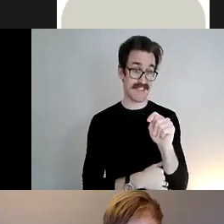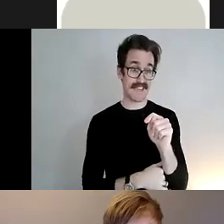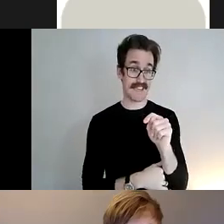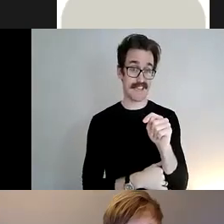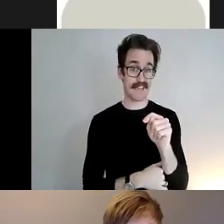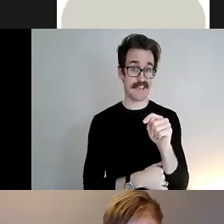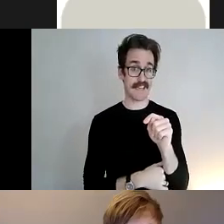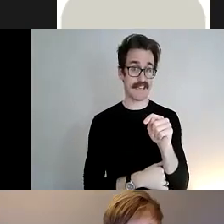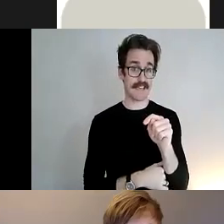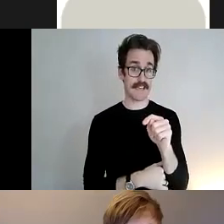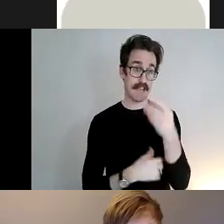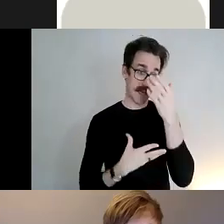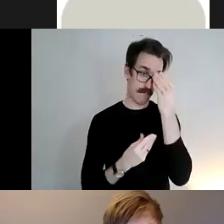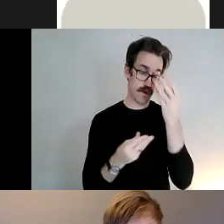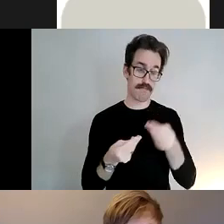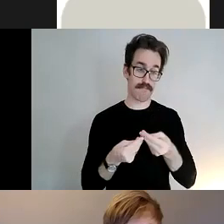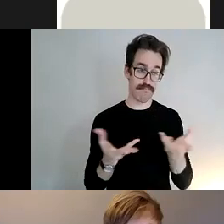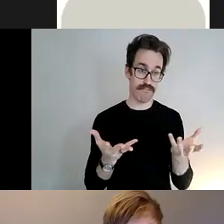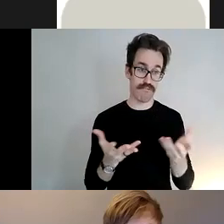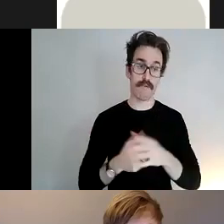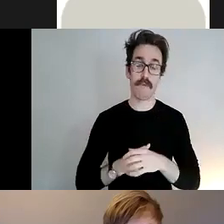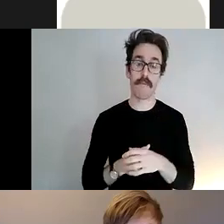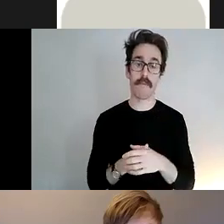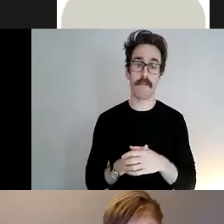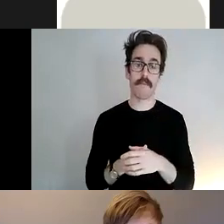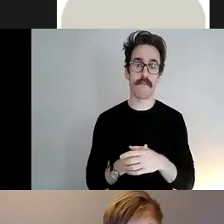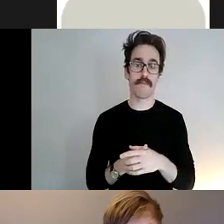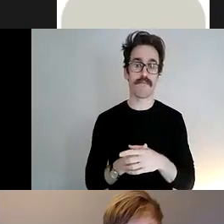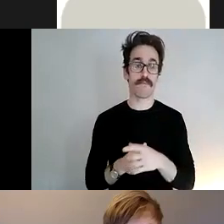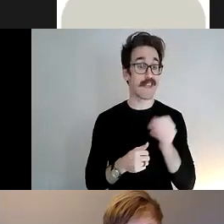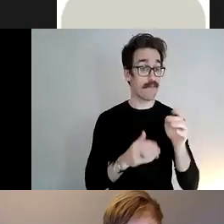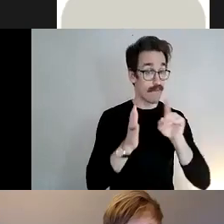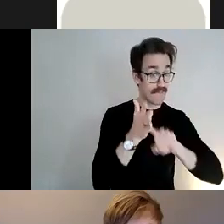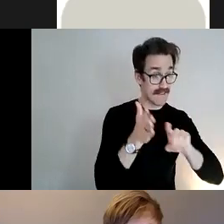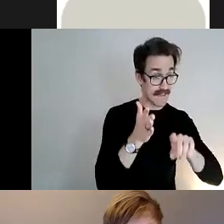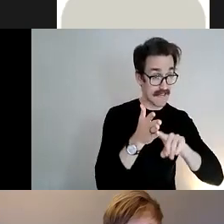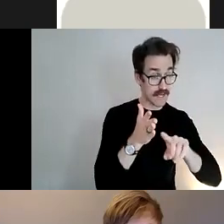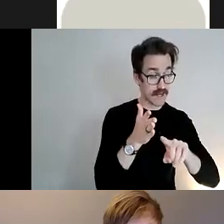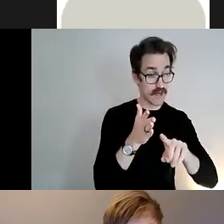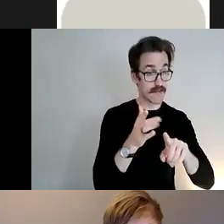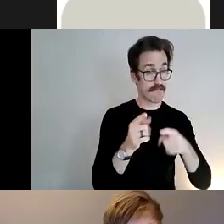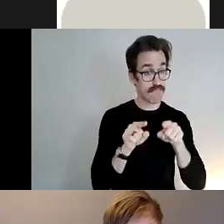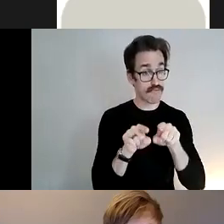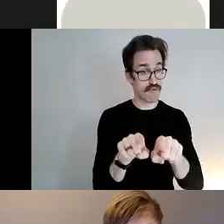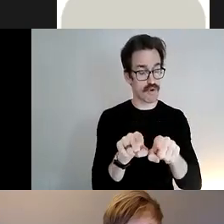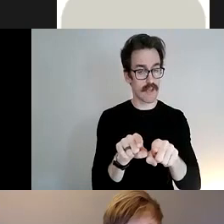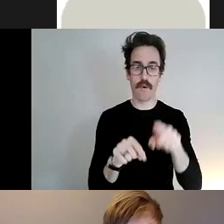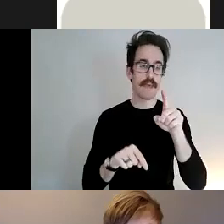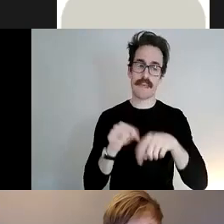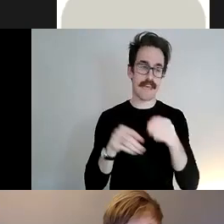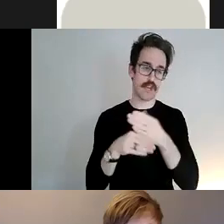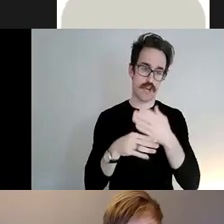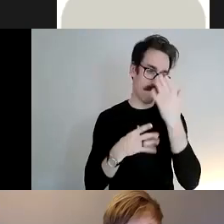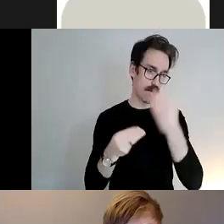disclosure of information. So during an investigation, we aren't allowed to share the outcome or the updates really of our investigations with other